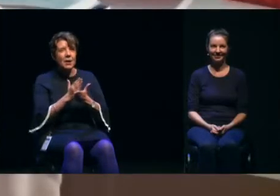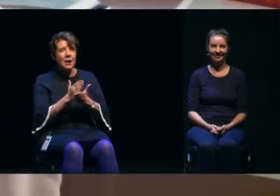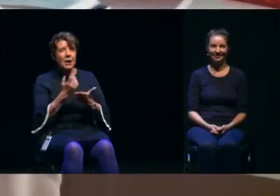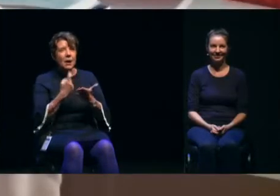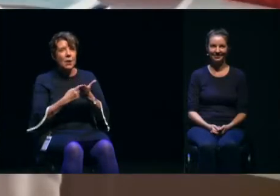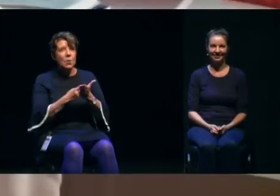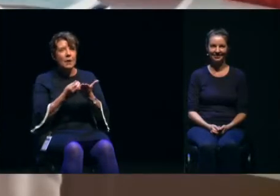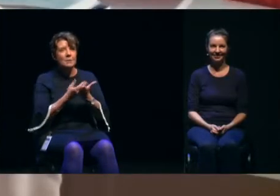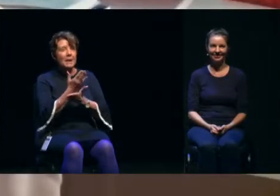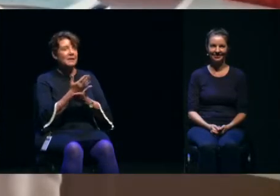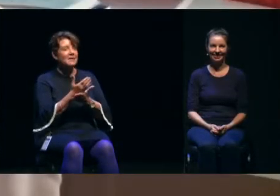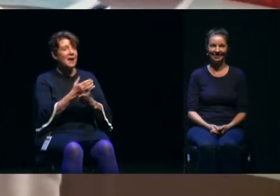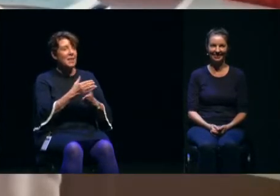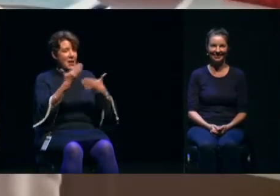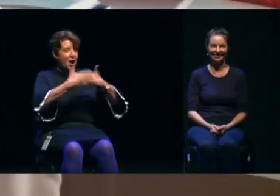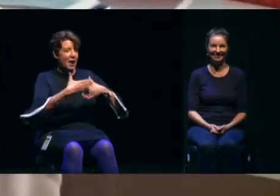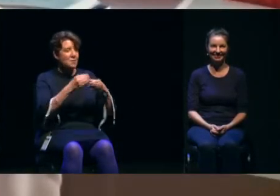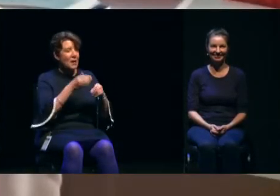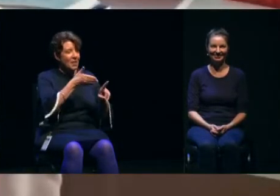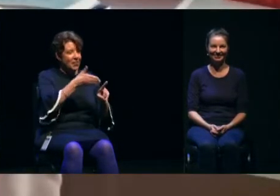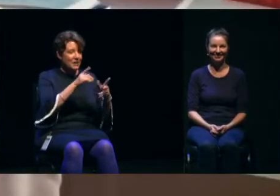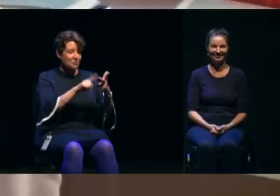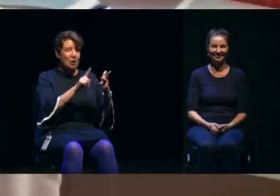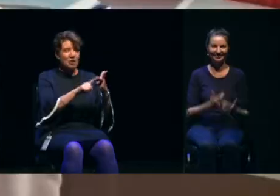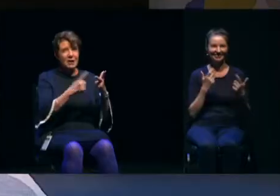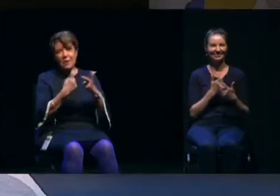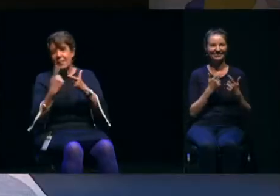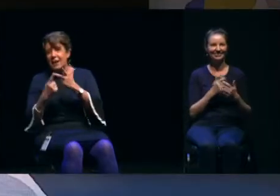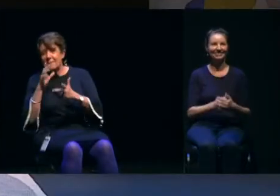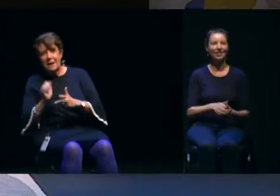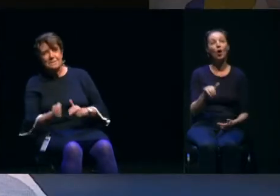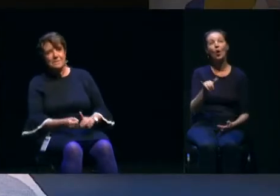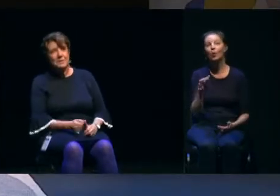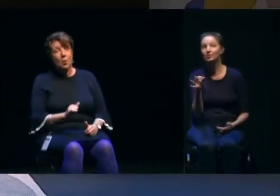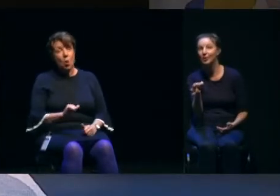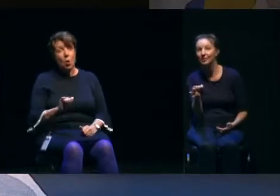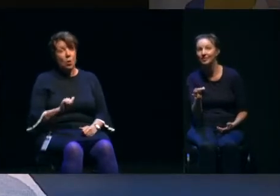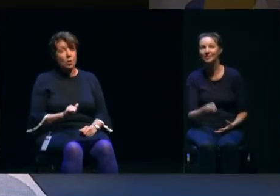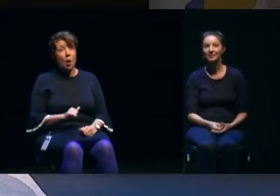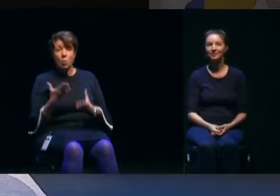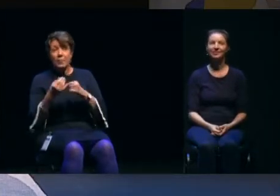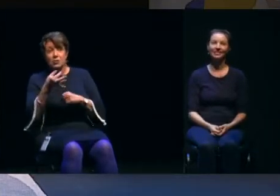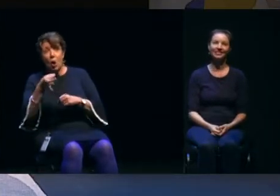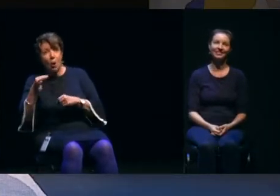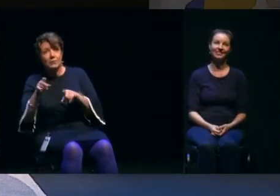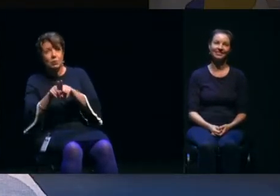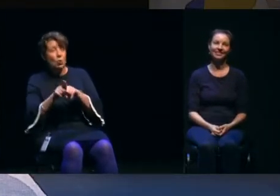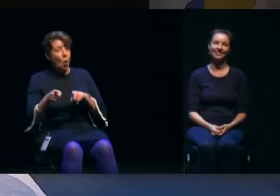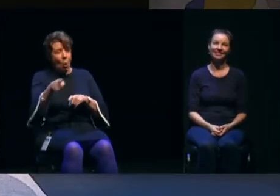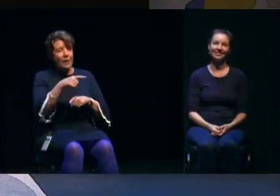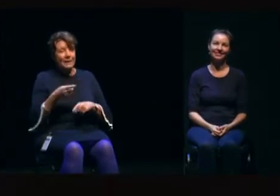spend the night with Roger. Or the dogs. With the dogs also, we are all in the same